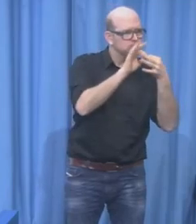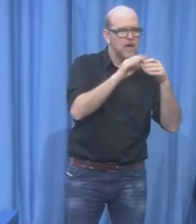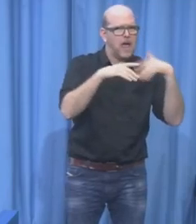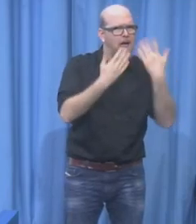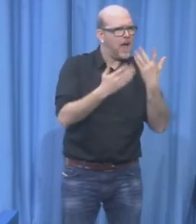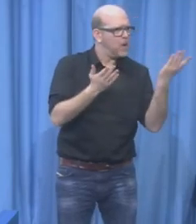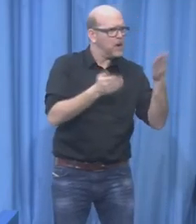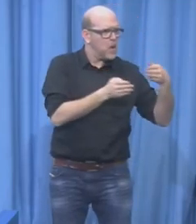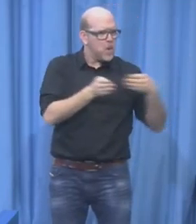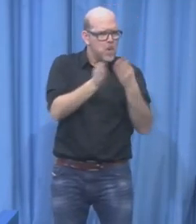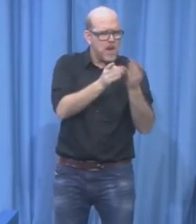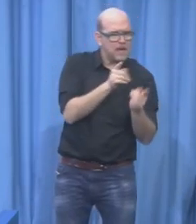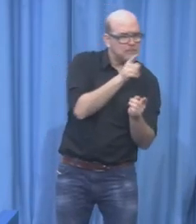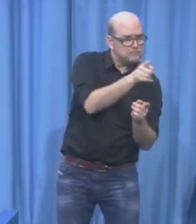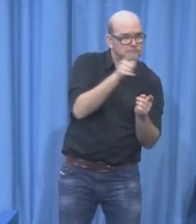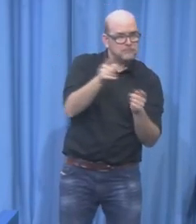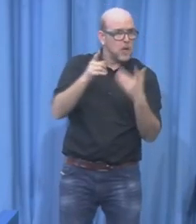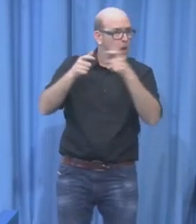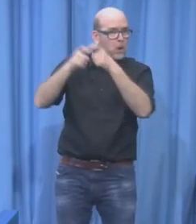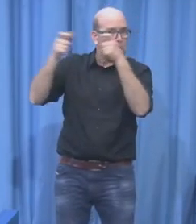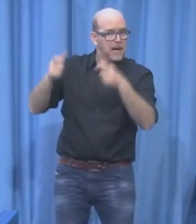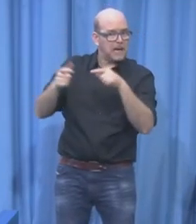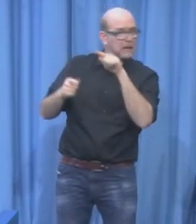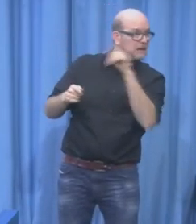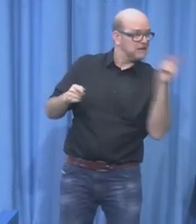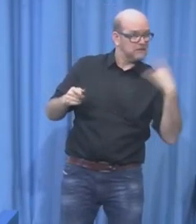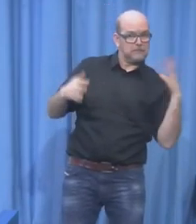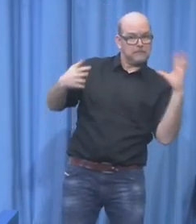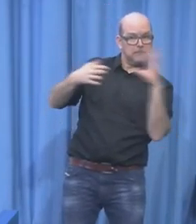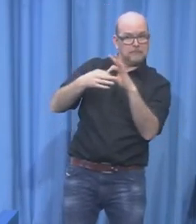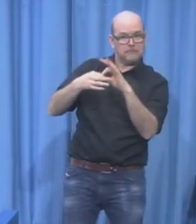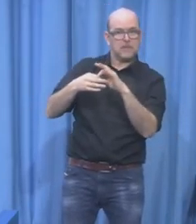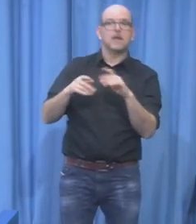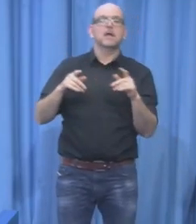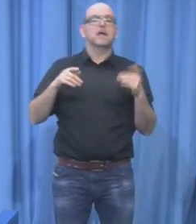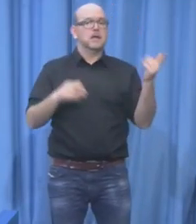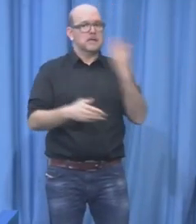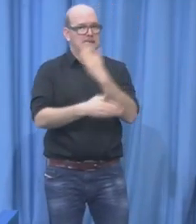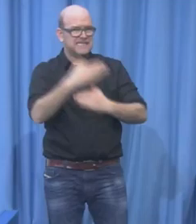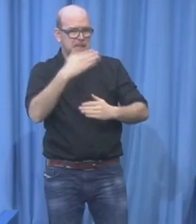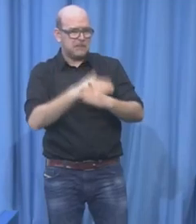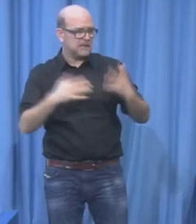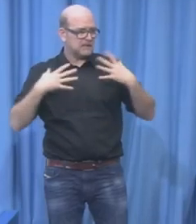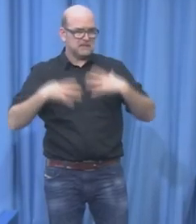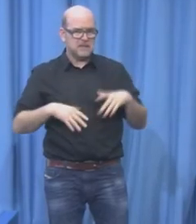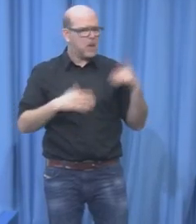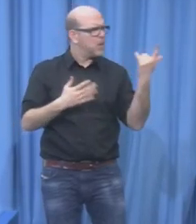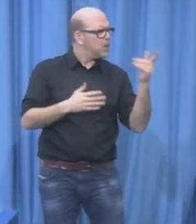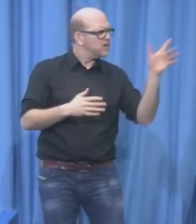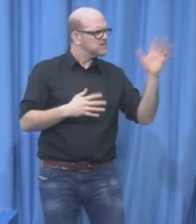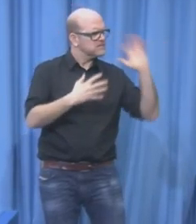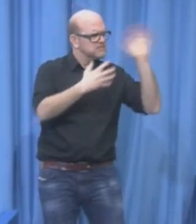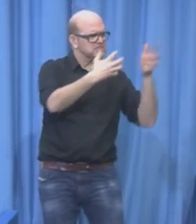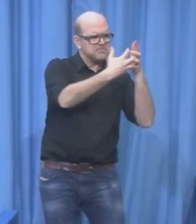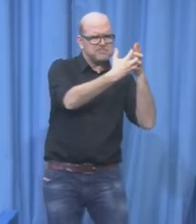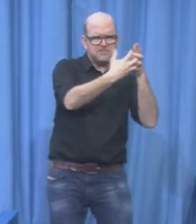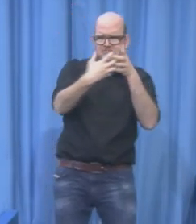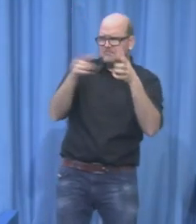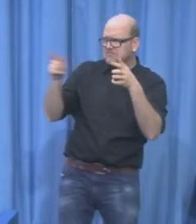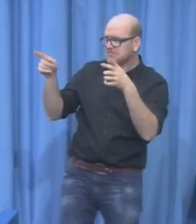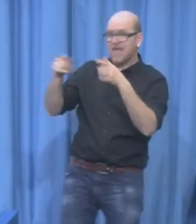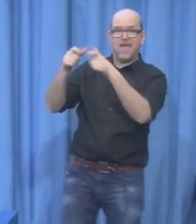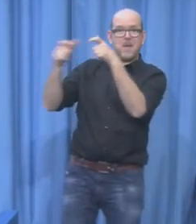job coaches are college and university students from our area. We talk to local